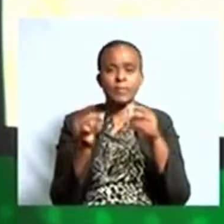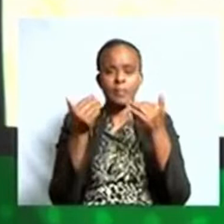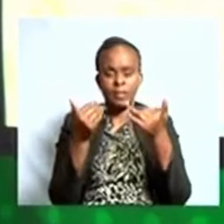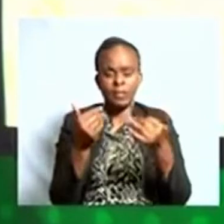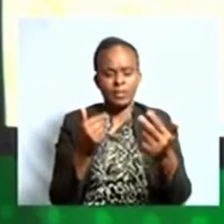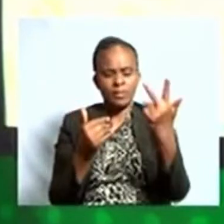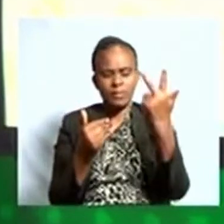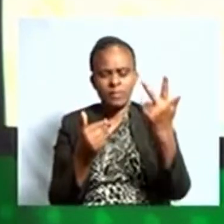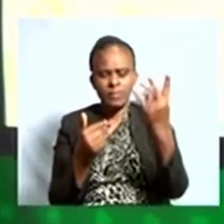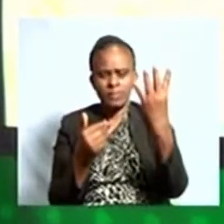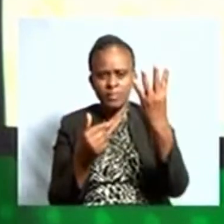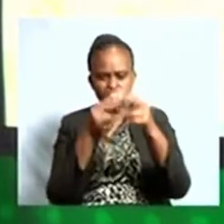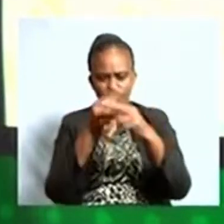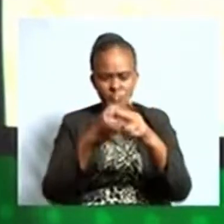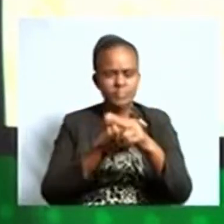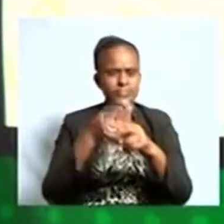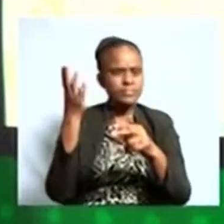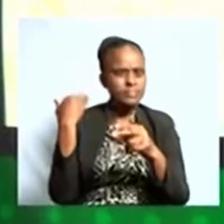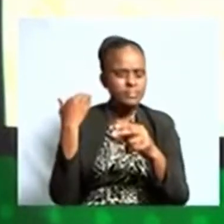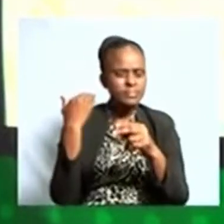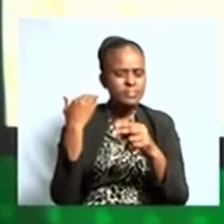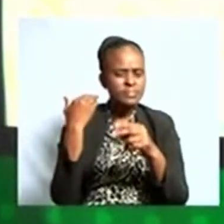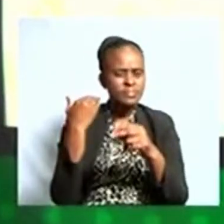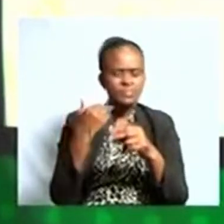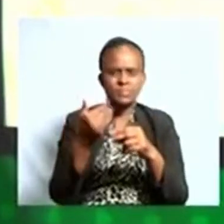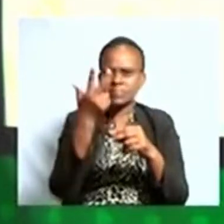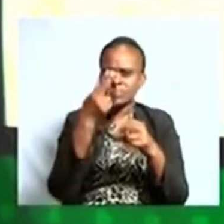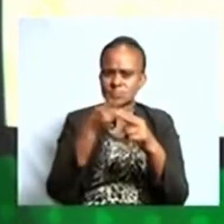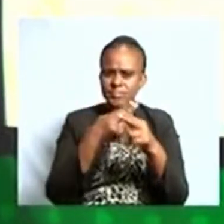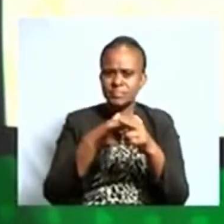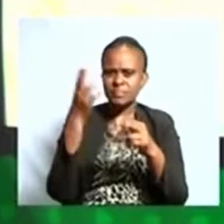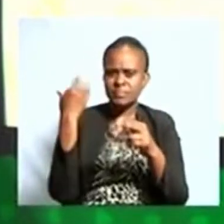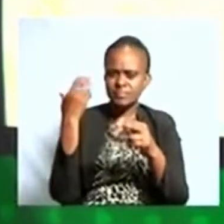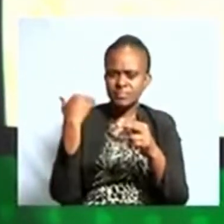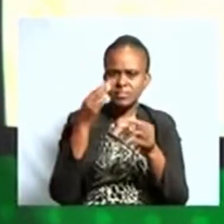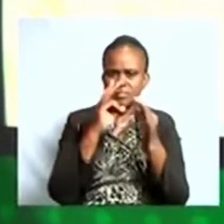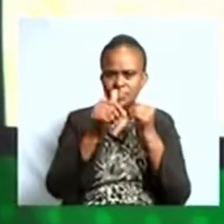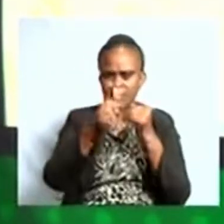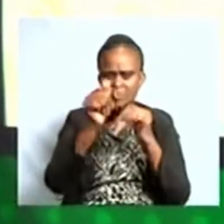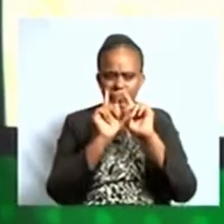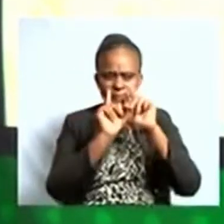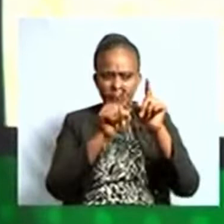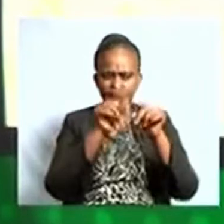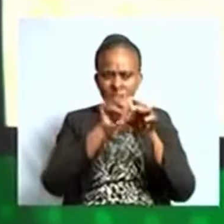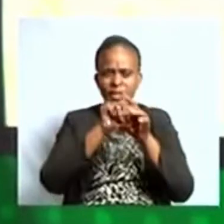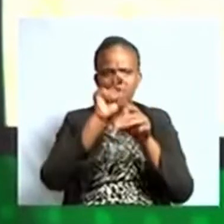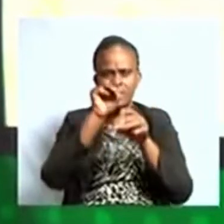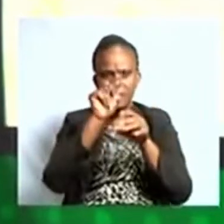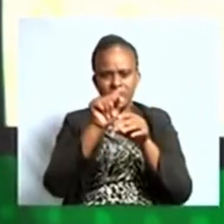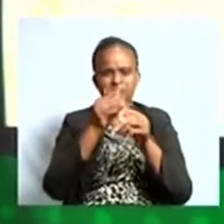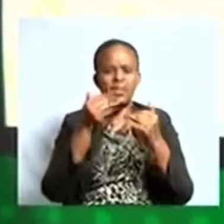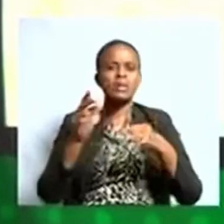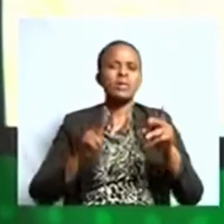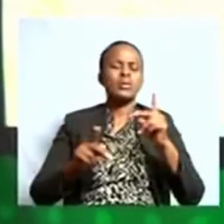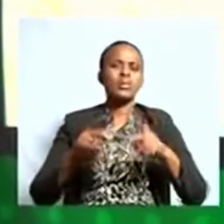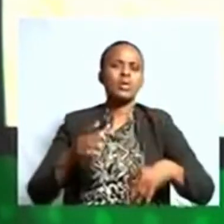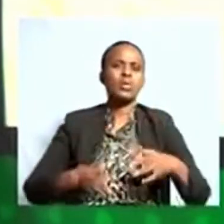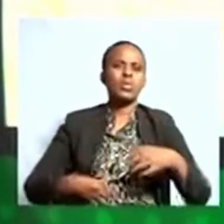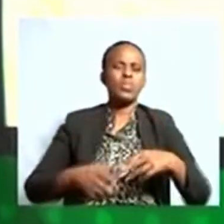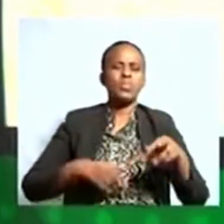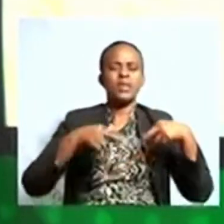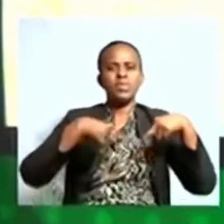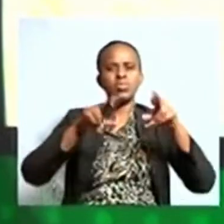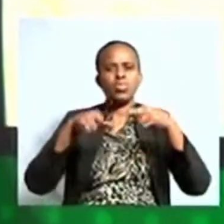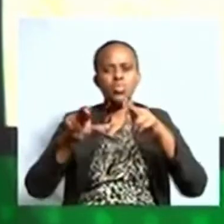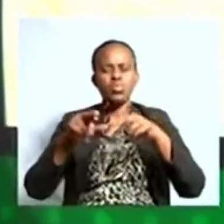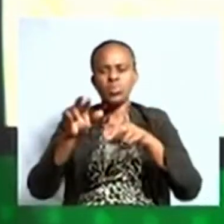3-4 months ago, in fact 3 months ago, if you went into Mtendere, the cry was about the roads. If you went